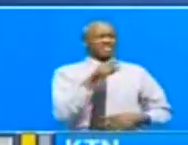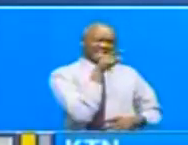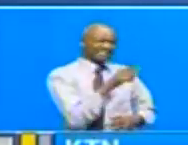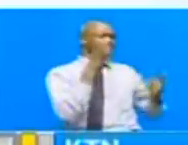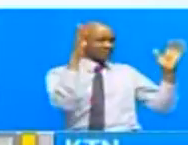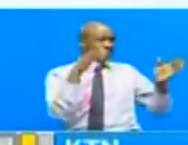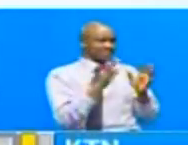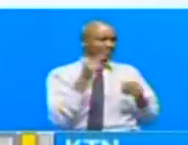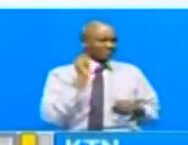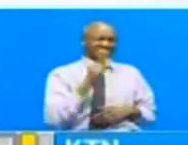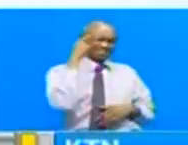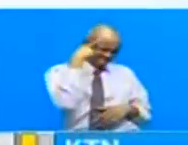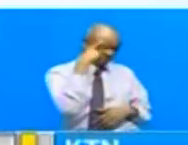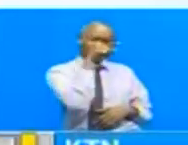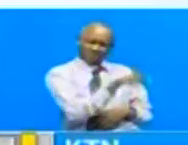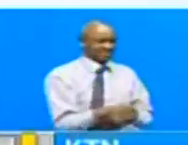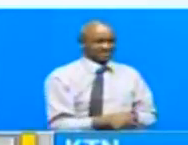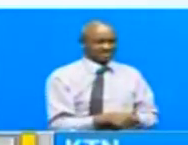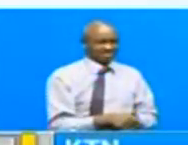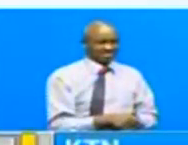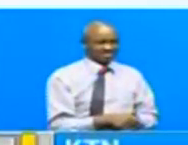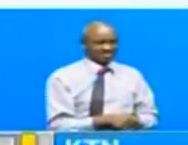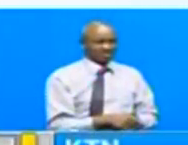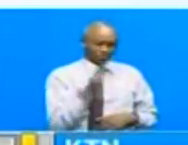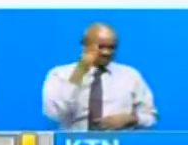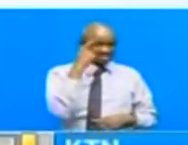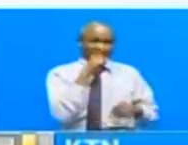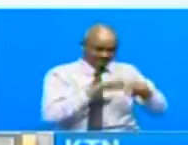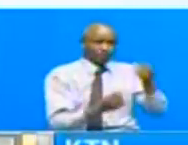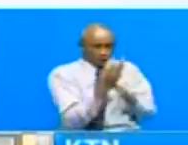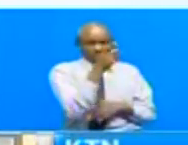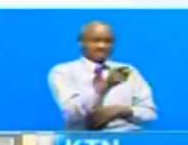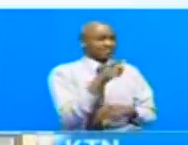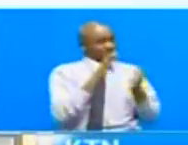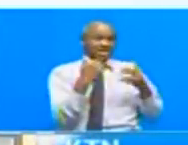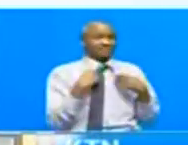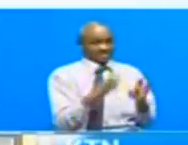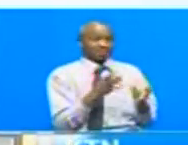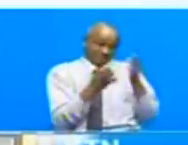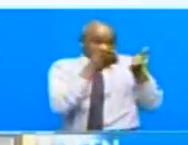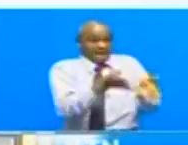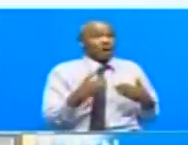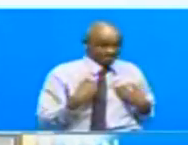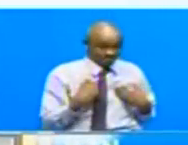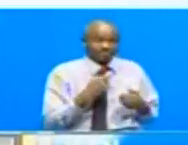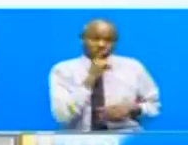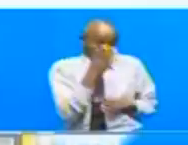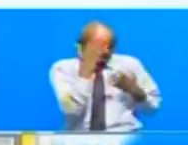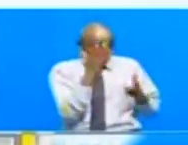be considered from the beginning. So when it was launched, it didn't have. Maybe now, I'm not sure,